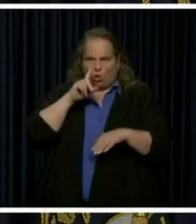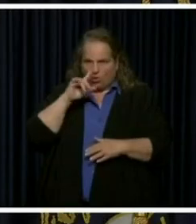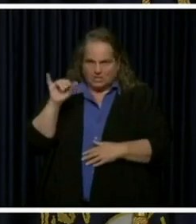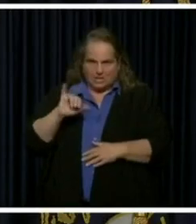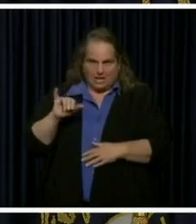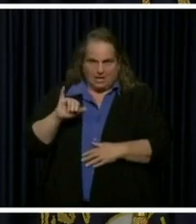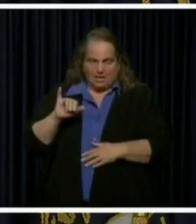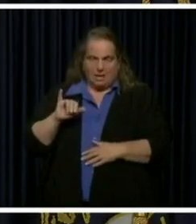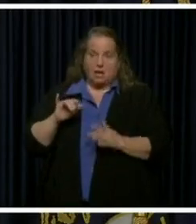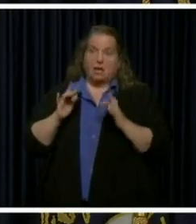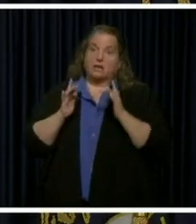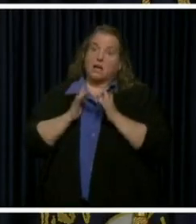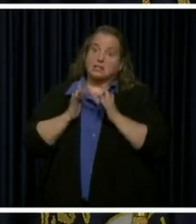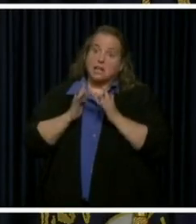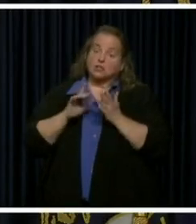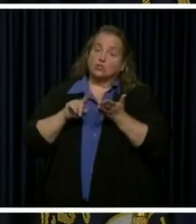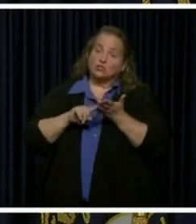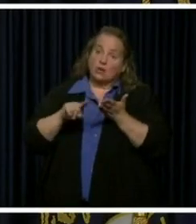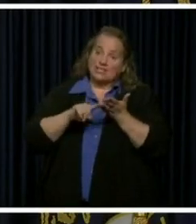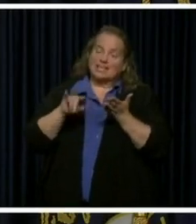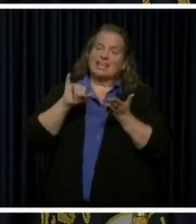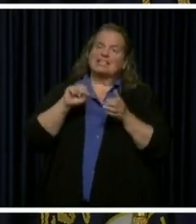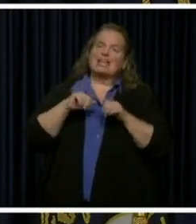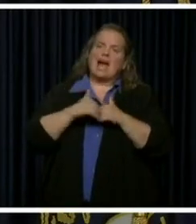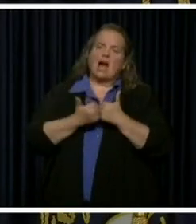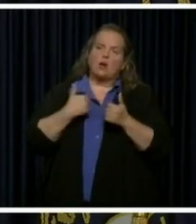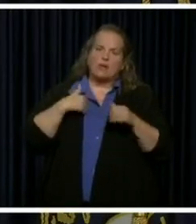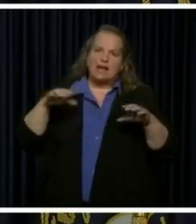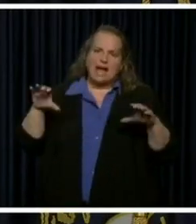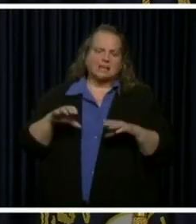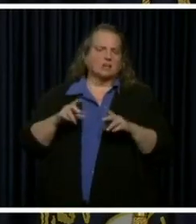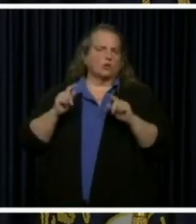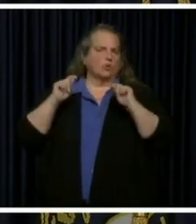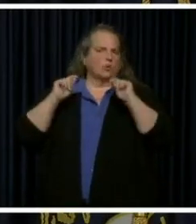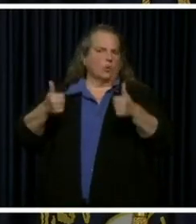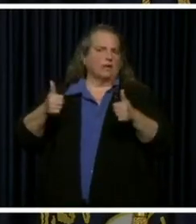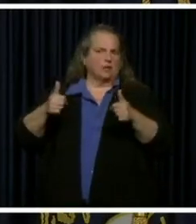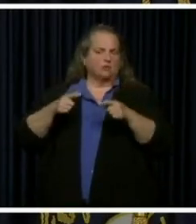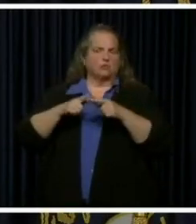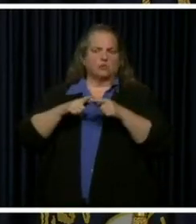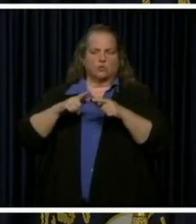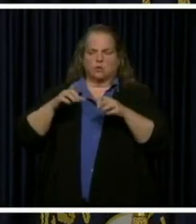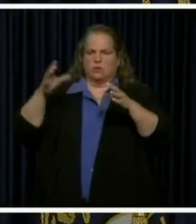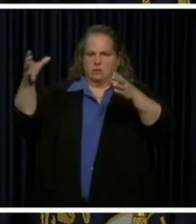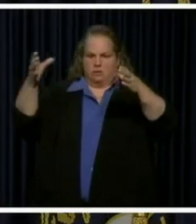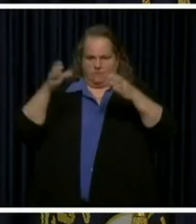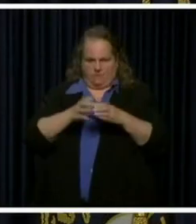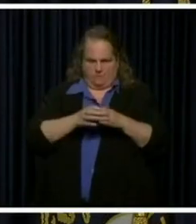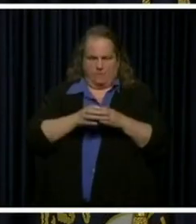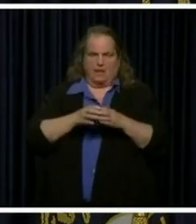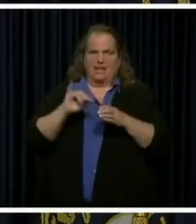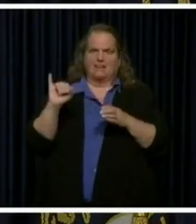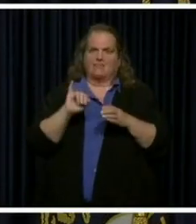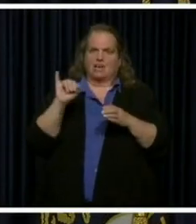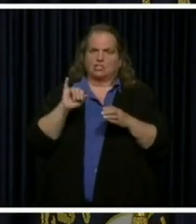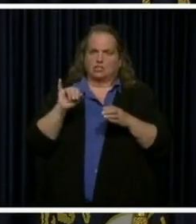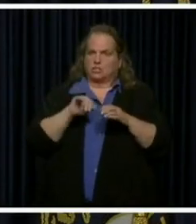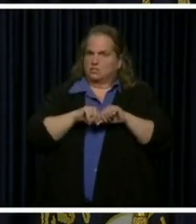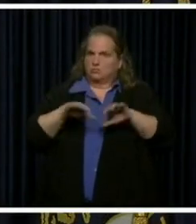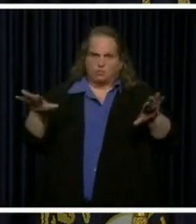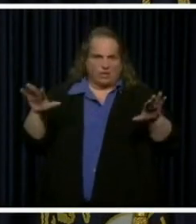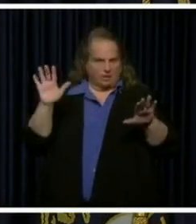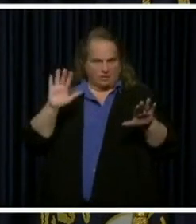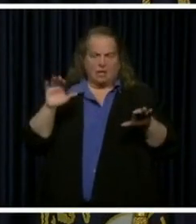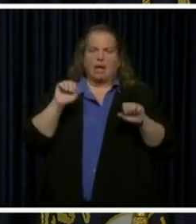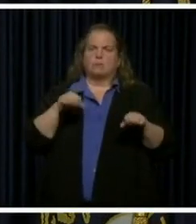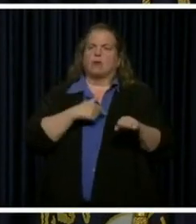Contact tracing is the way we act very quickly to localize infection, keep it from spreading, and enable us to get